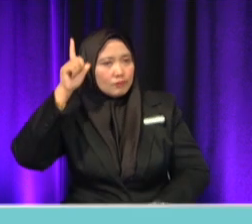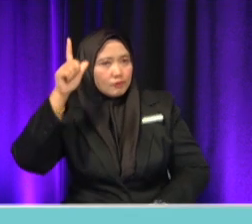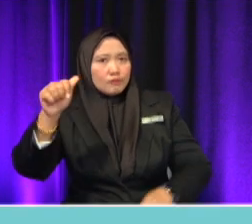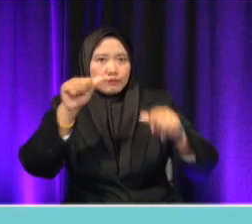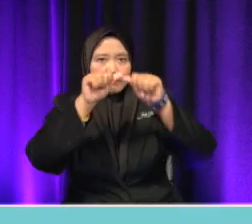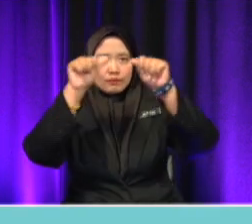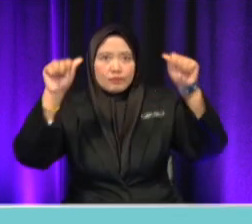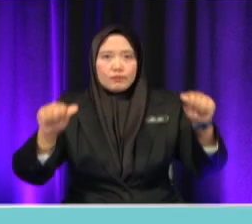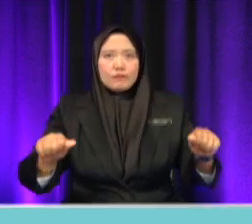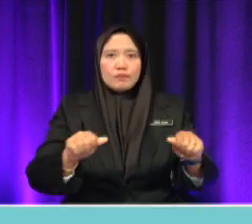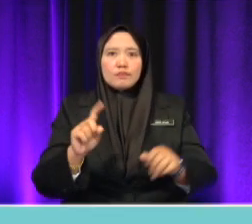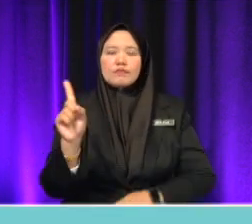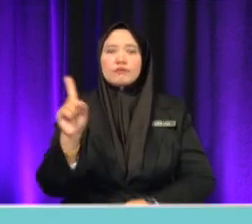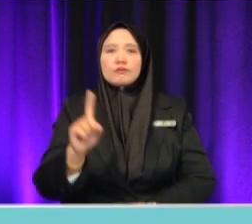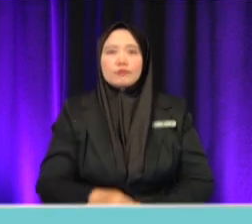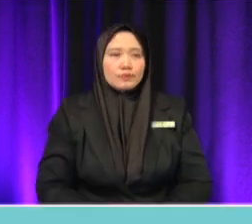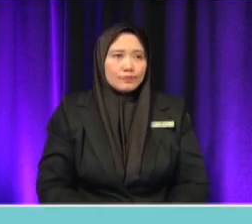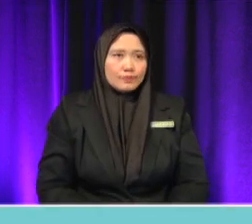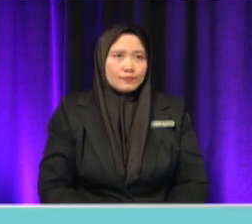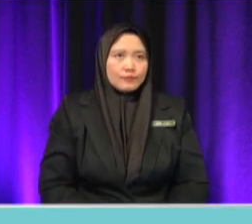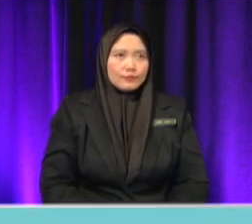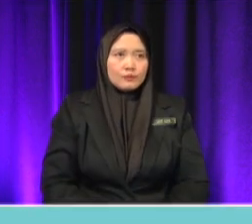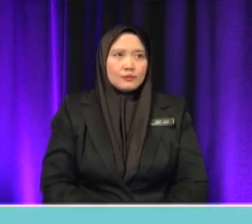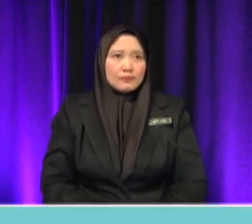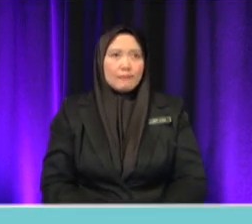where Martha Payne is. So where can you find it?